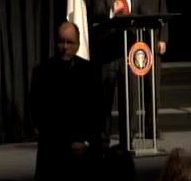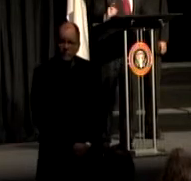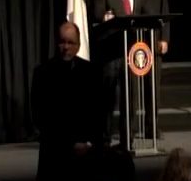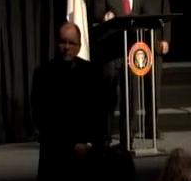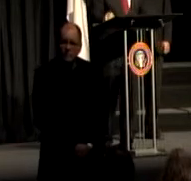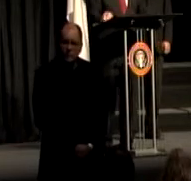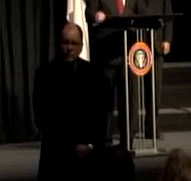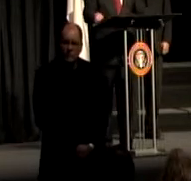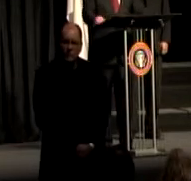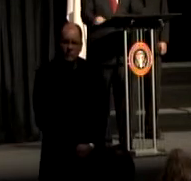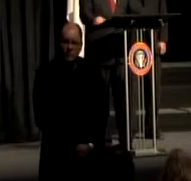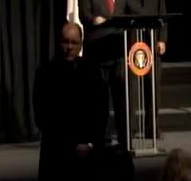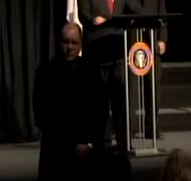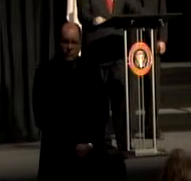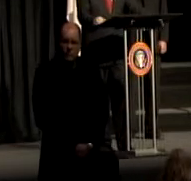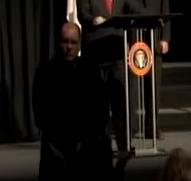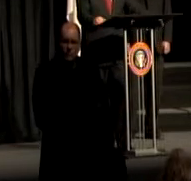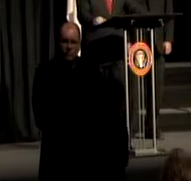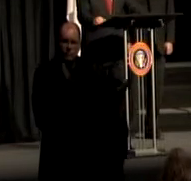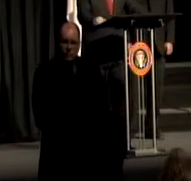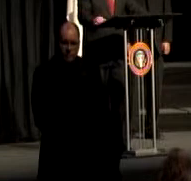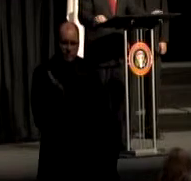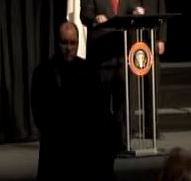stand positive for the cause of Jesus Christ